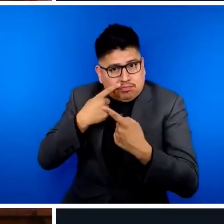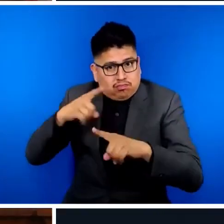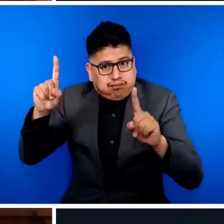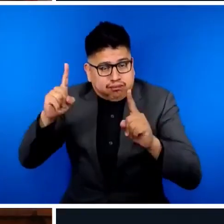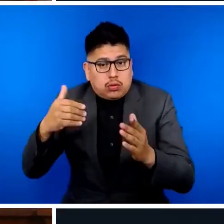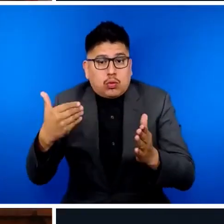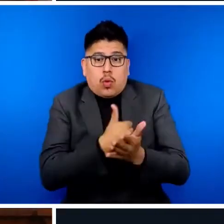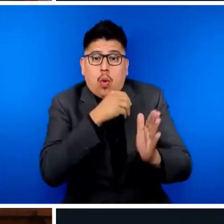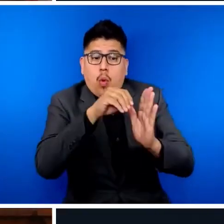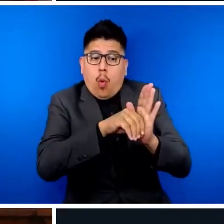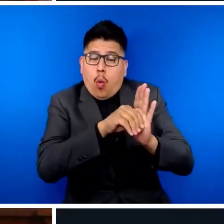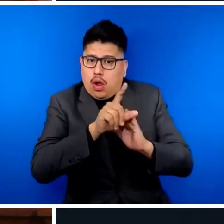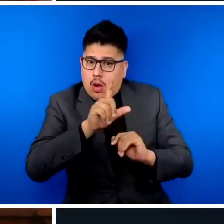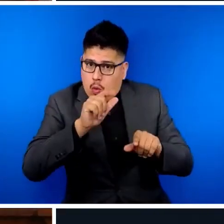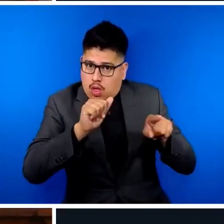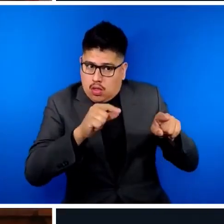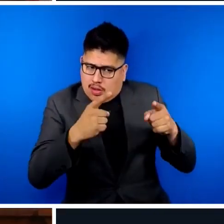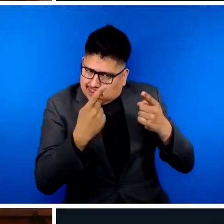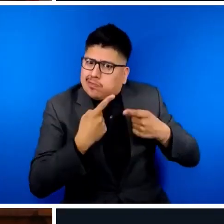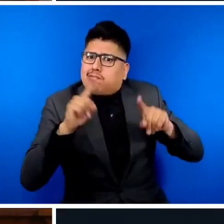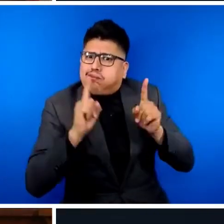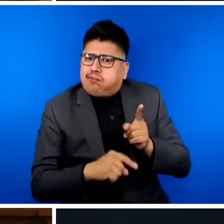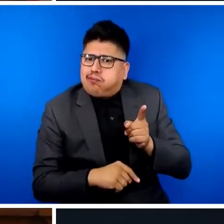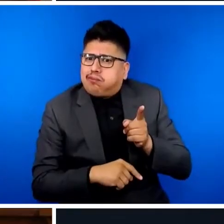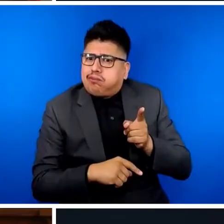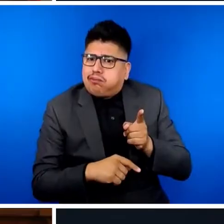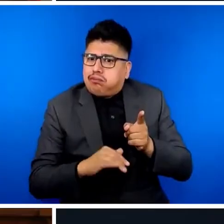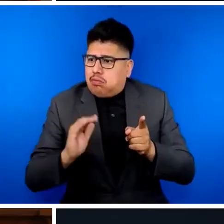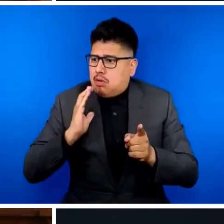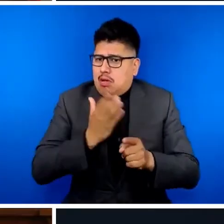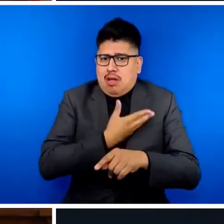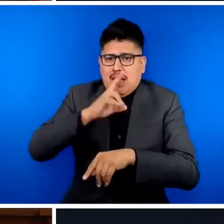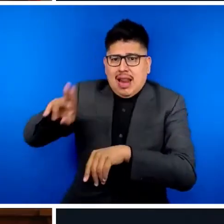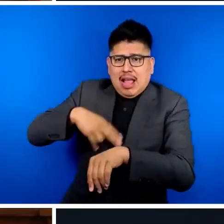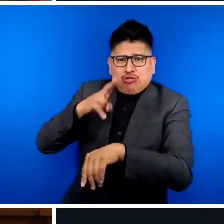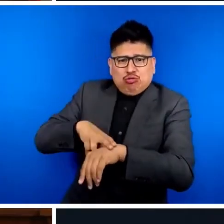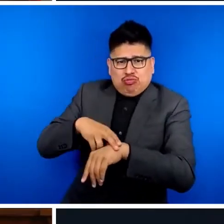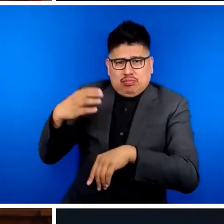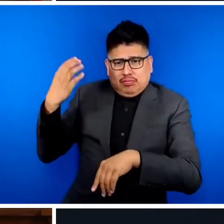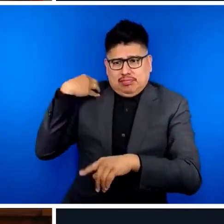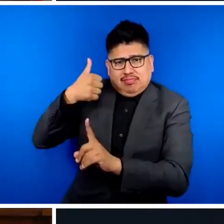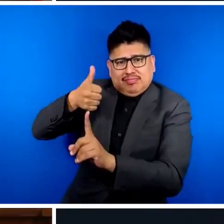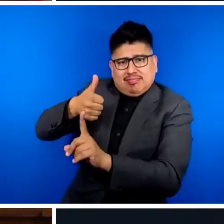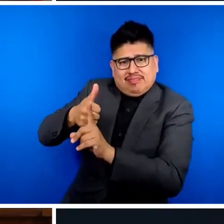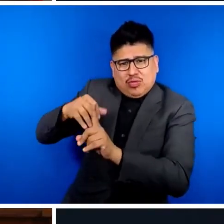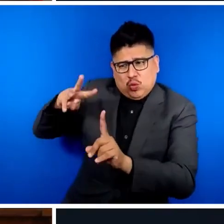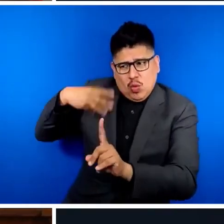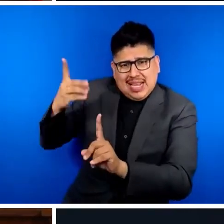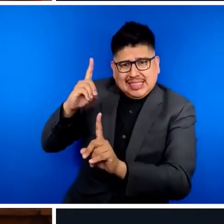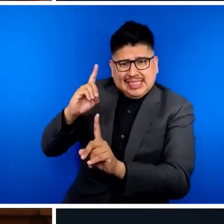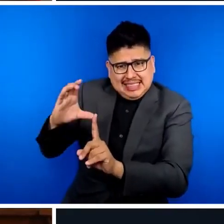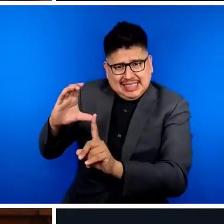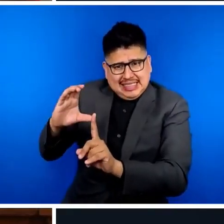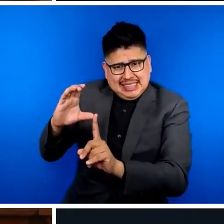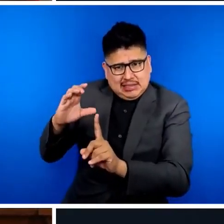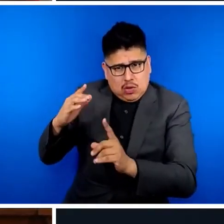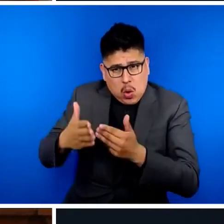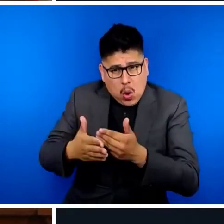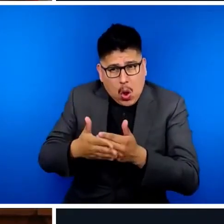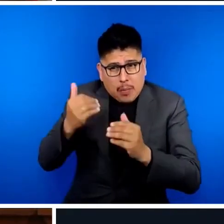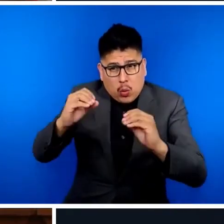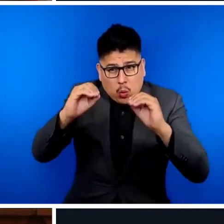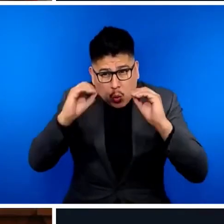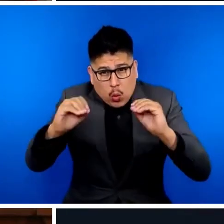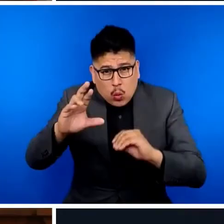big success, and our nation's capital itself, Washington, D.C., where we have almost no crime anymore